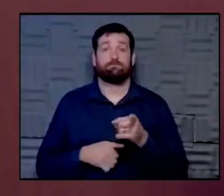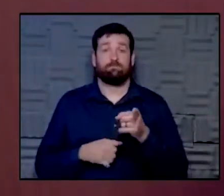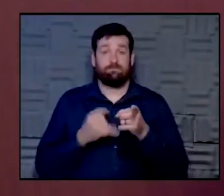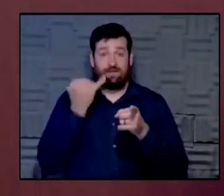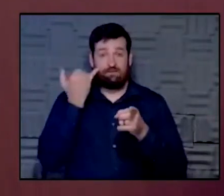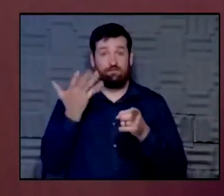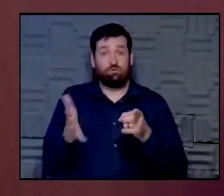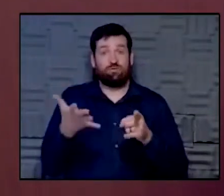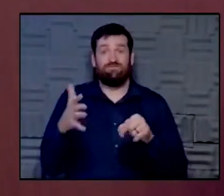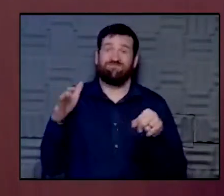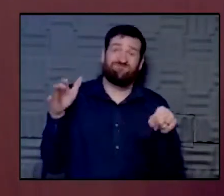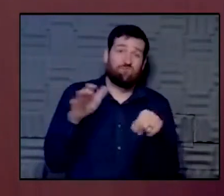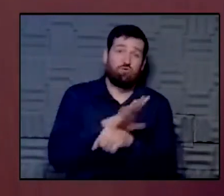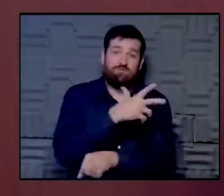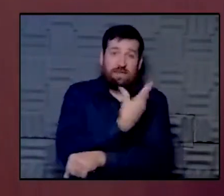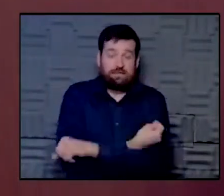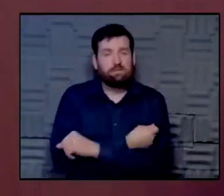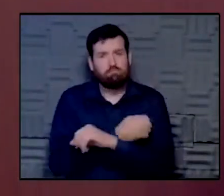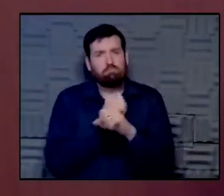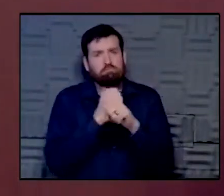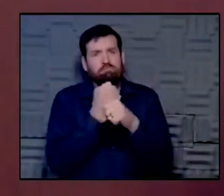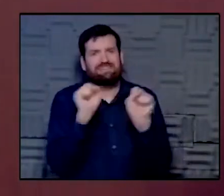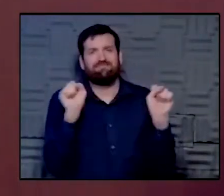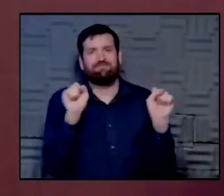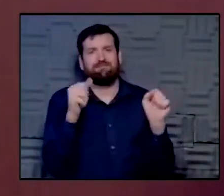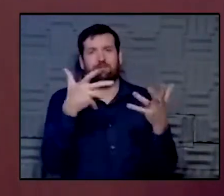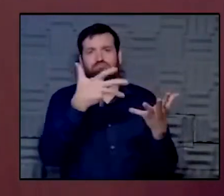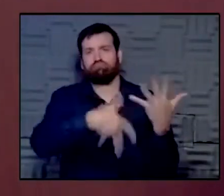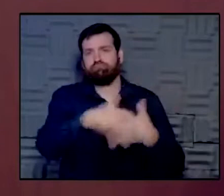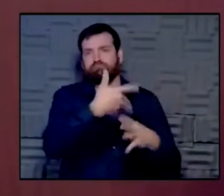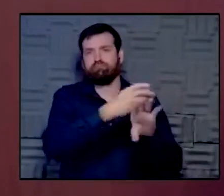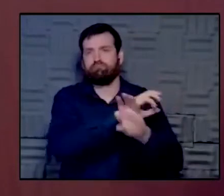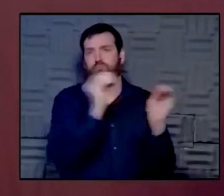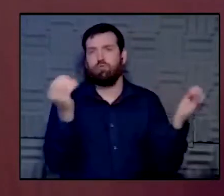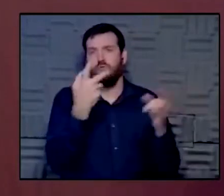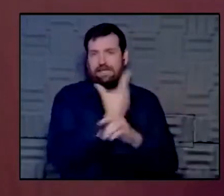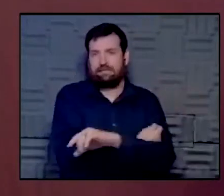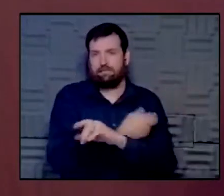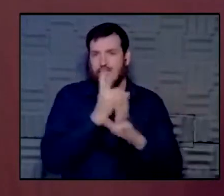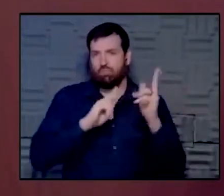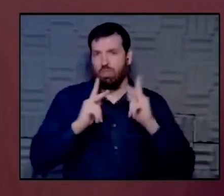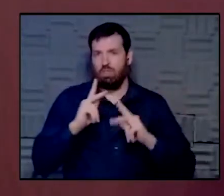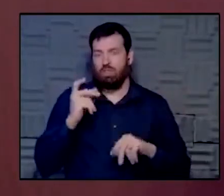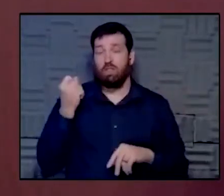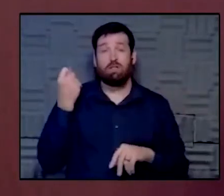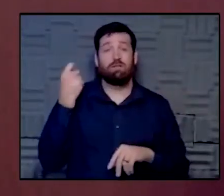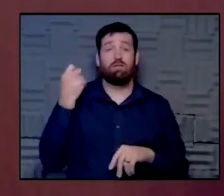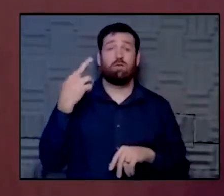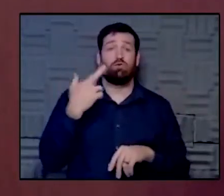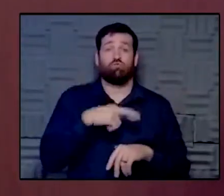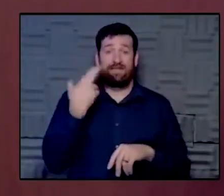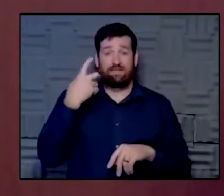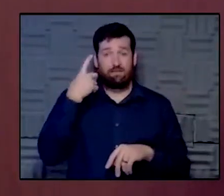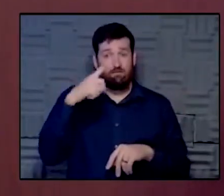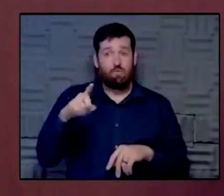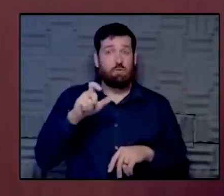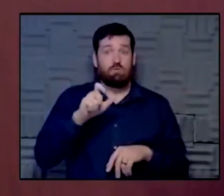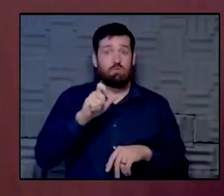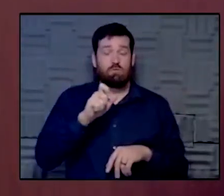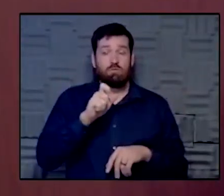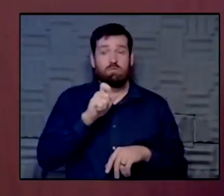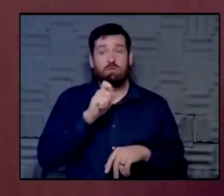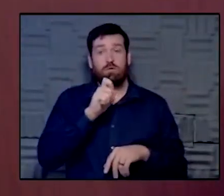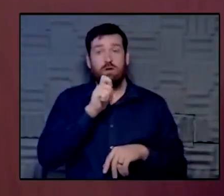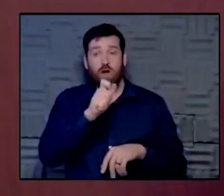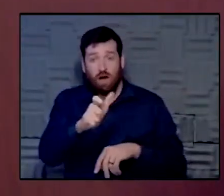fully vaccinated, it is safe for you to be around unvaccinated folks. The risk for being unvaccinated is really posing that